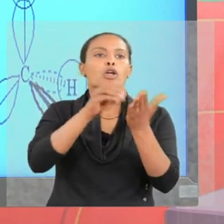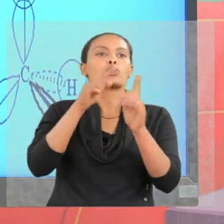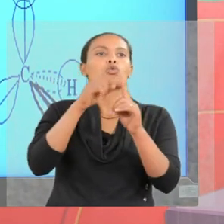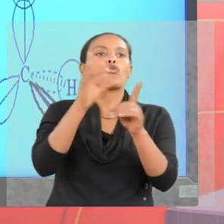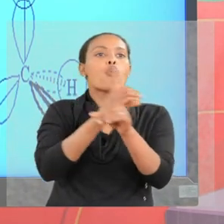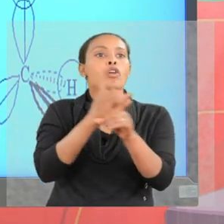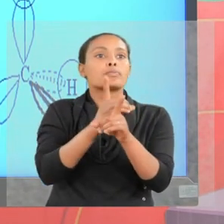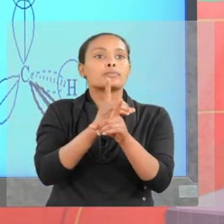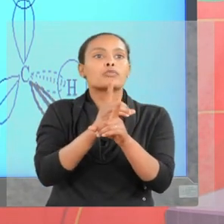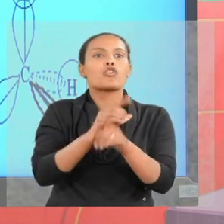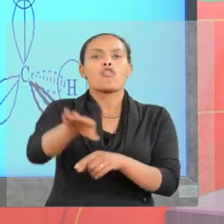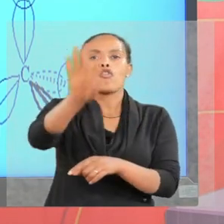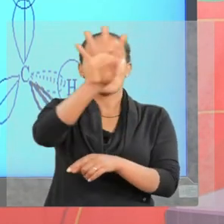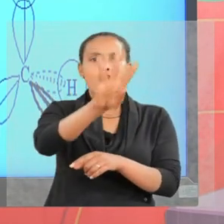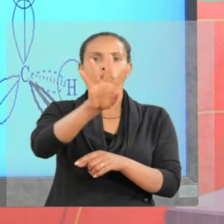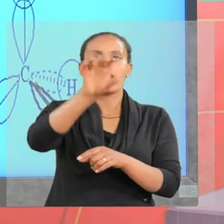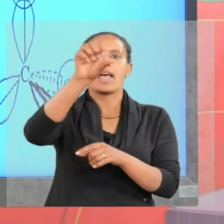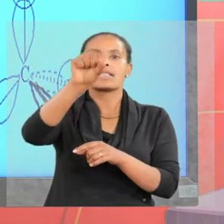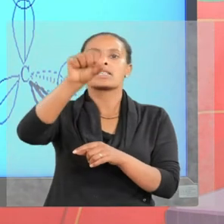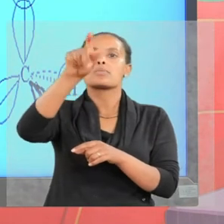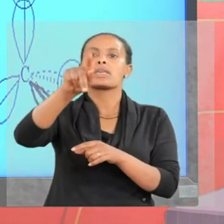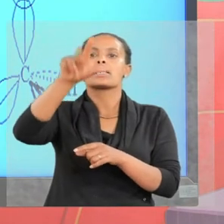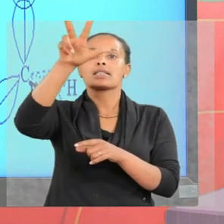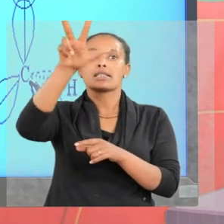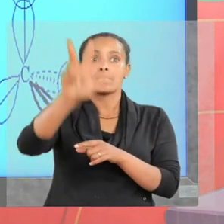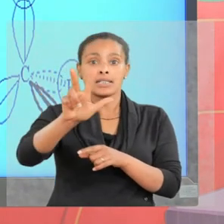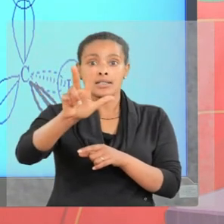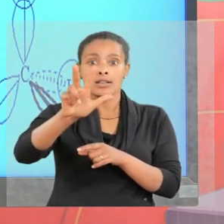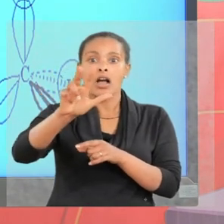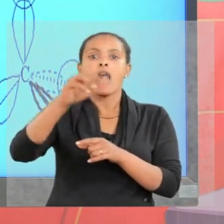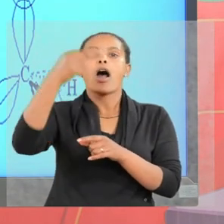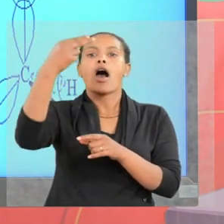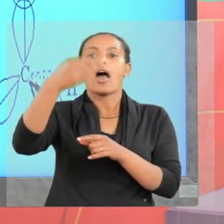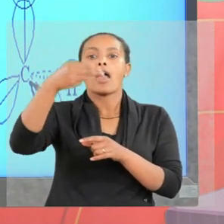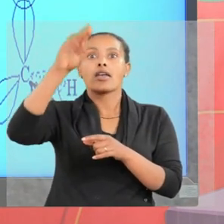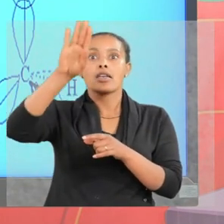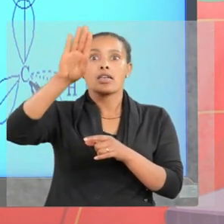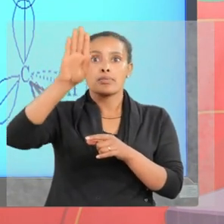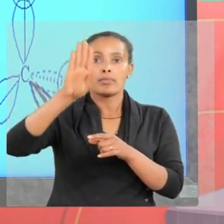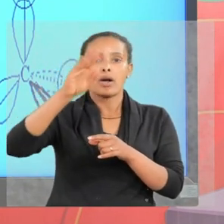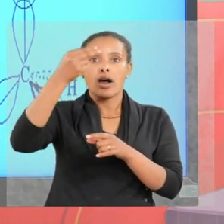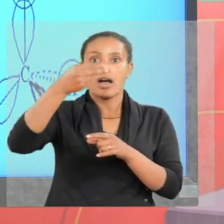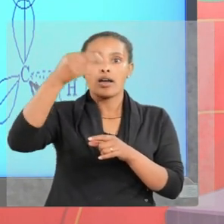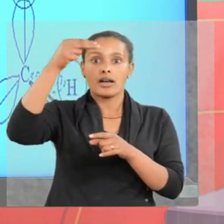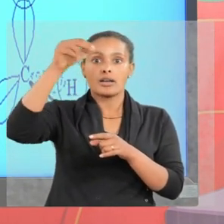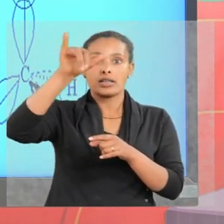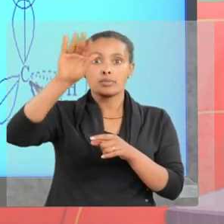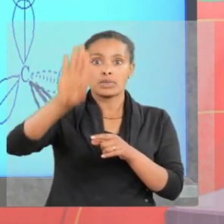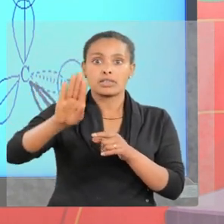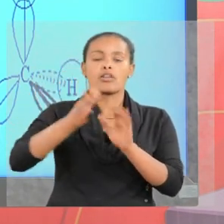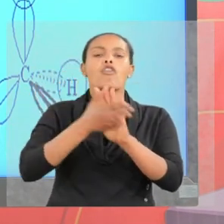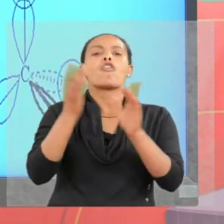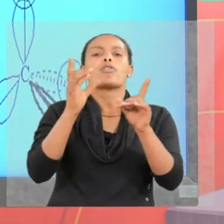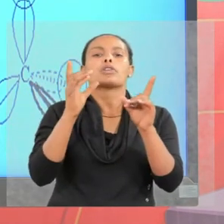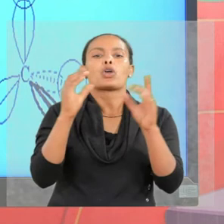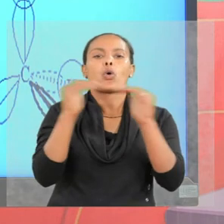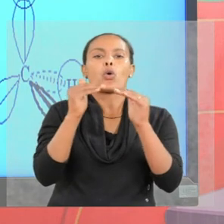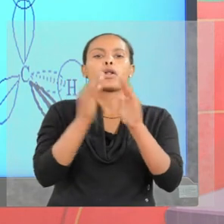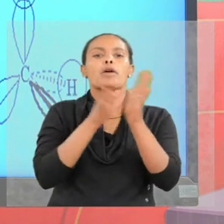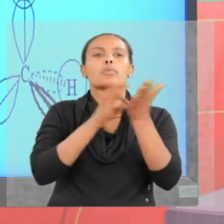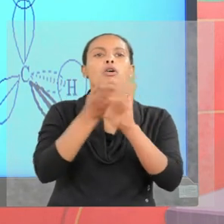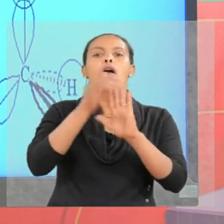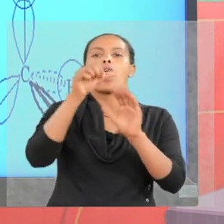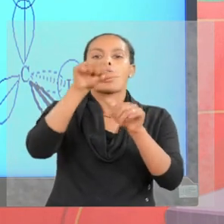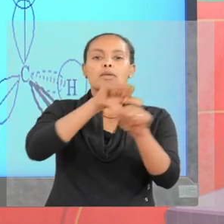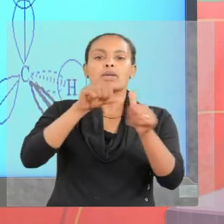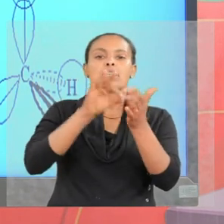form 4 sp3 hybrid orbitals. The number of hybrid orbitals formed equal the number of